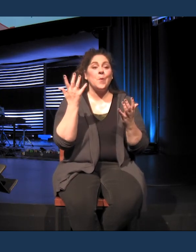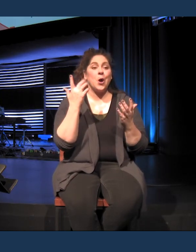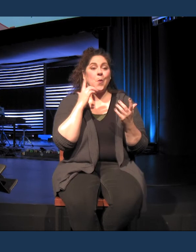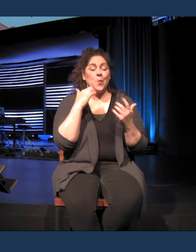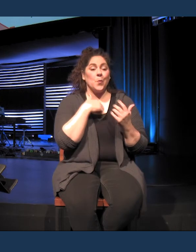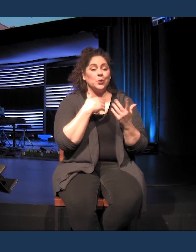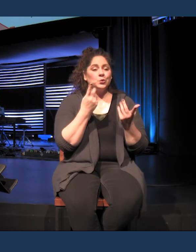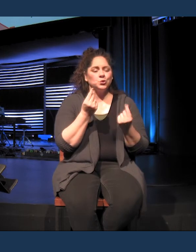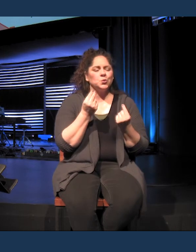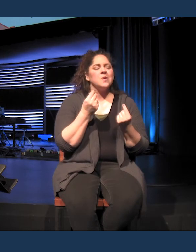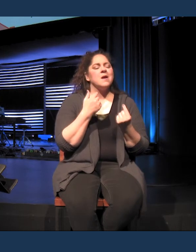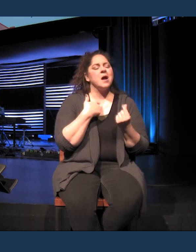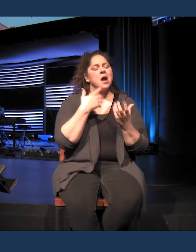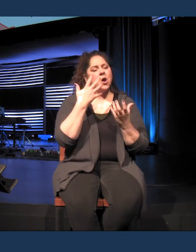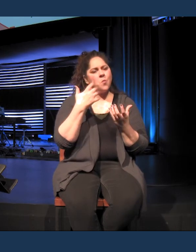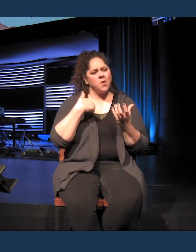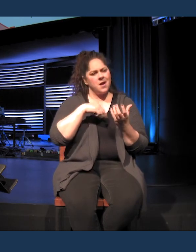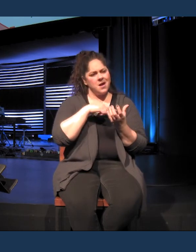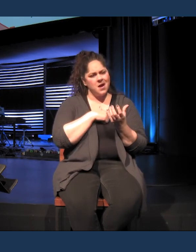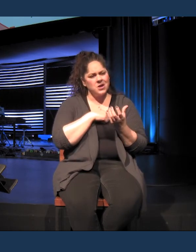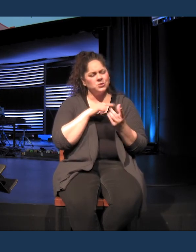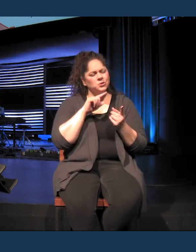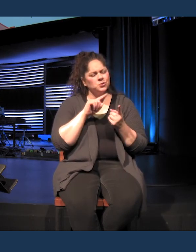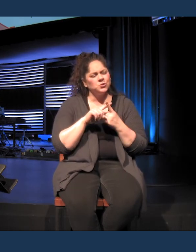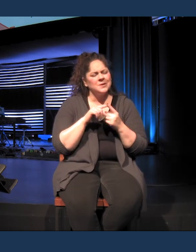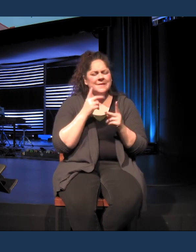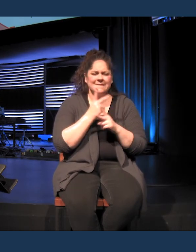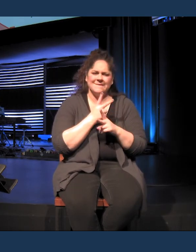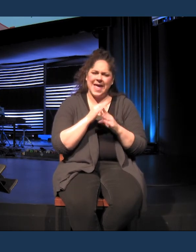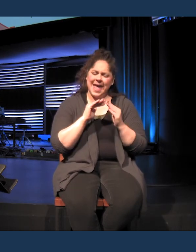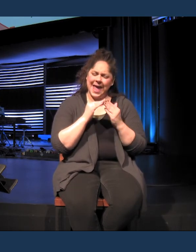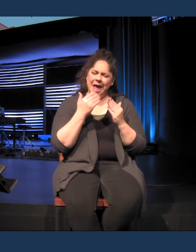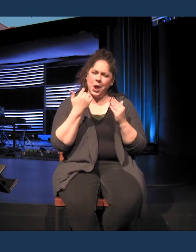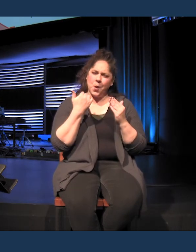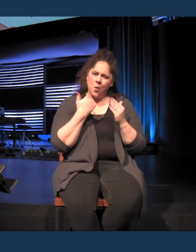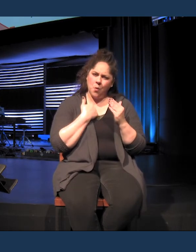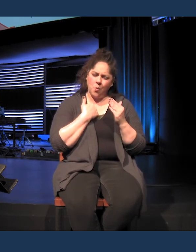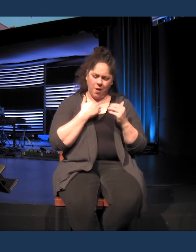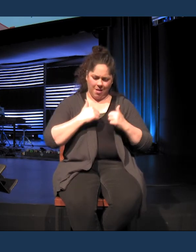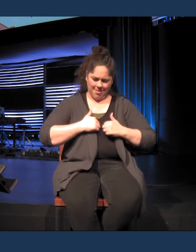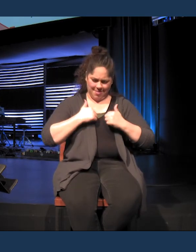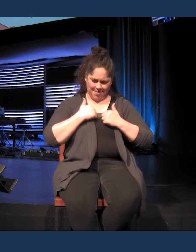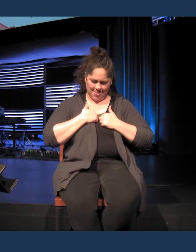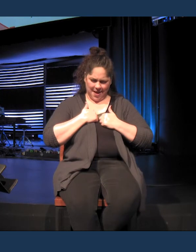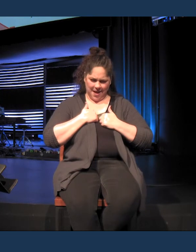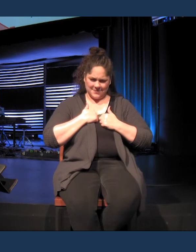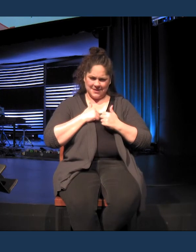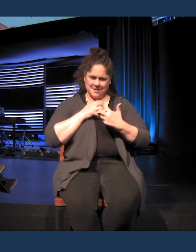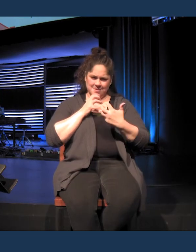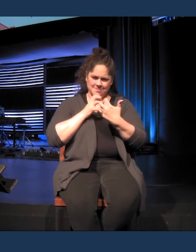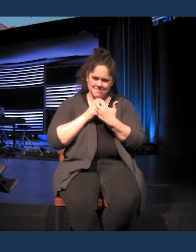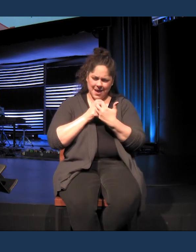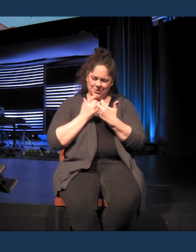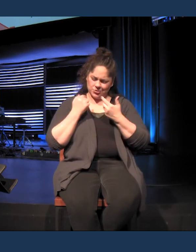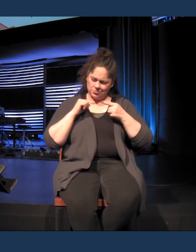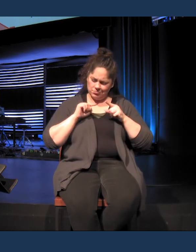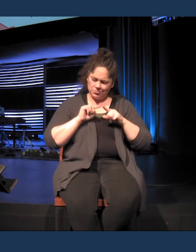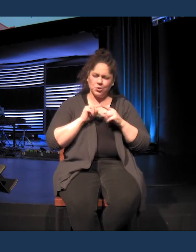I want us to take some time to look at how do we align ourselves personally with the Great Commandment and the Great